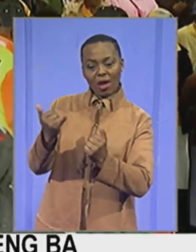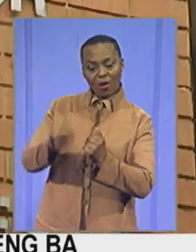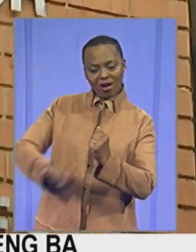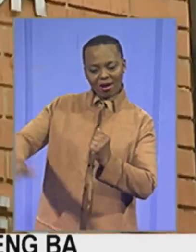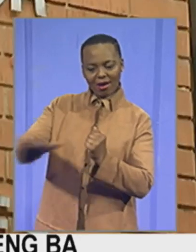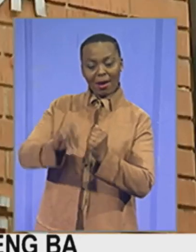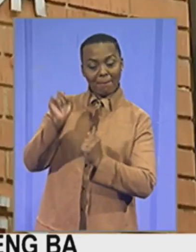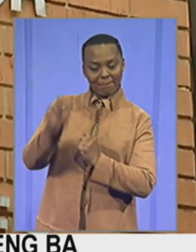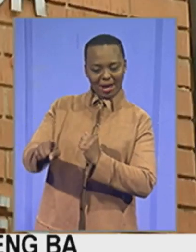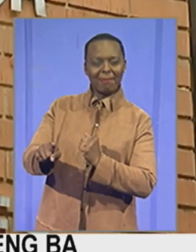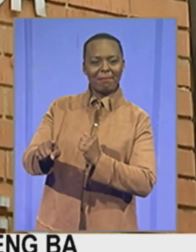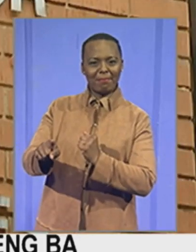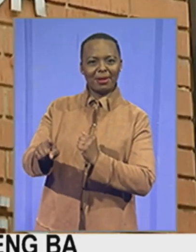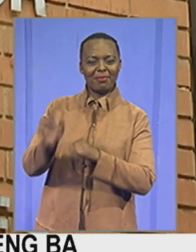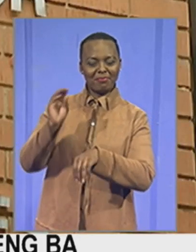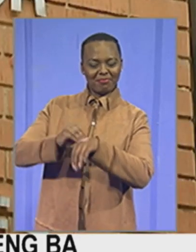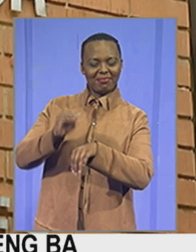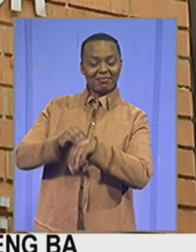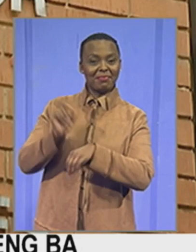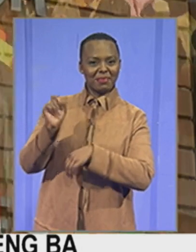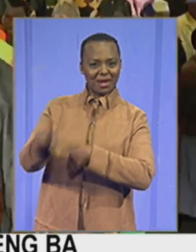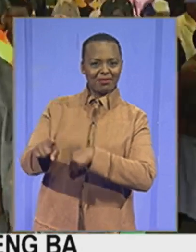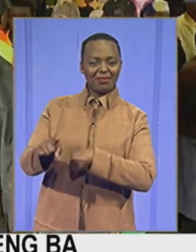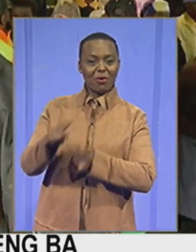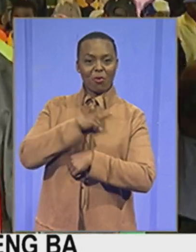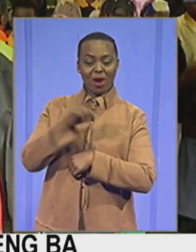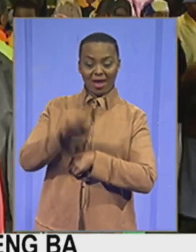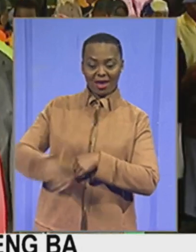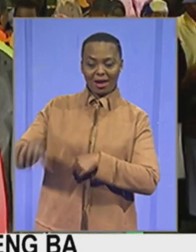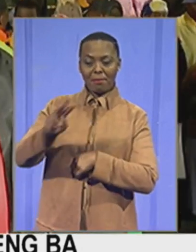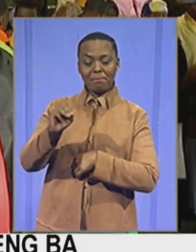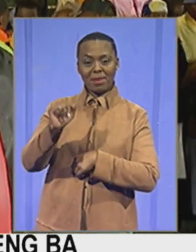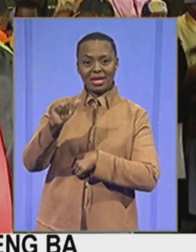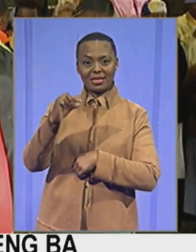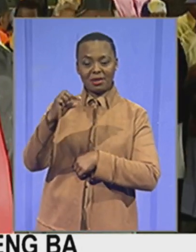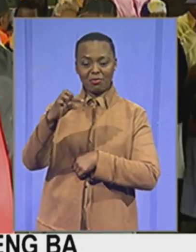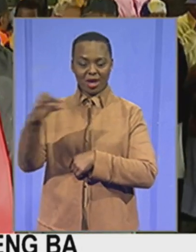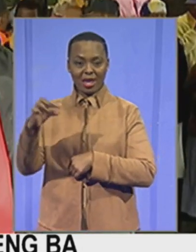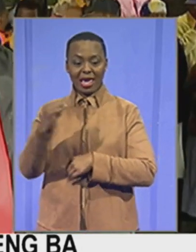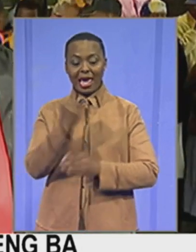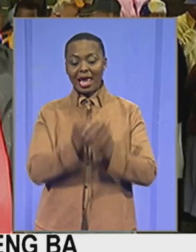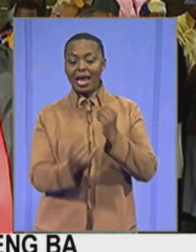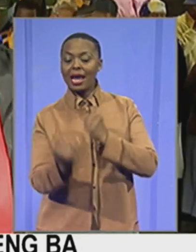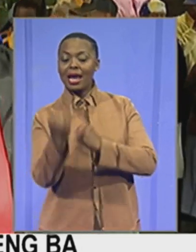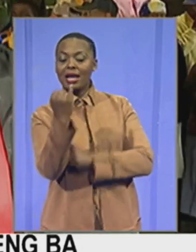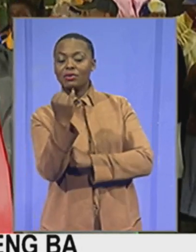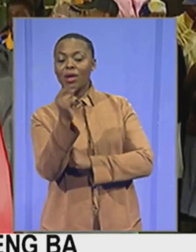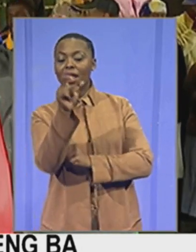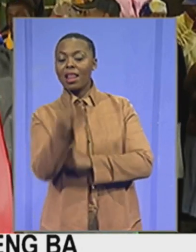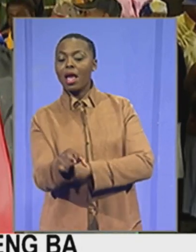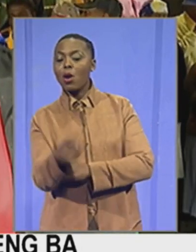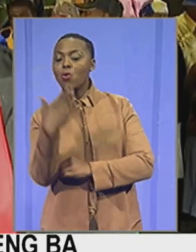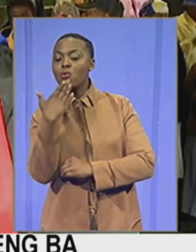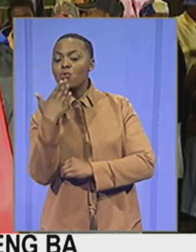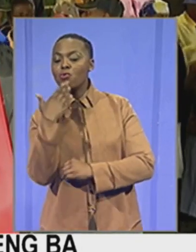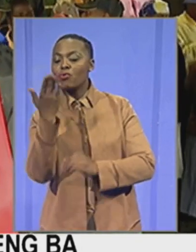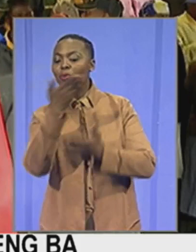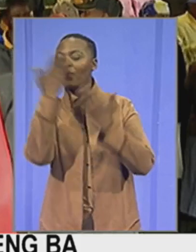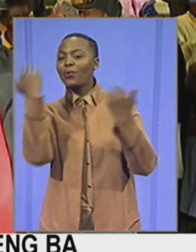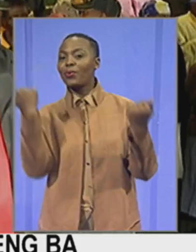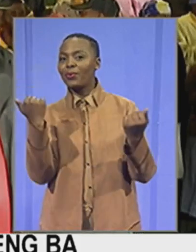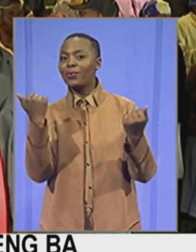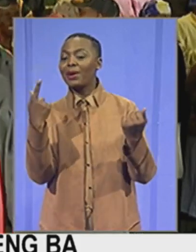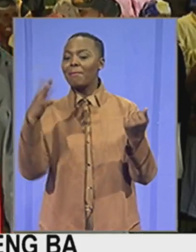here in Madibeng, because individual, which we don't even know who are those individuals,